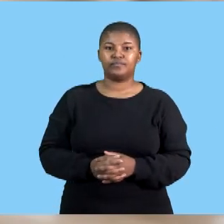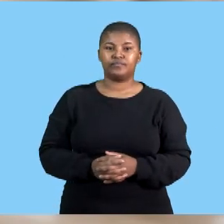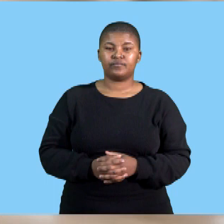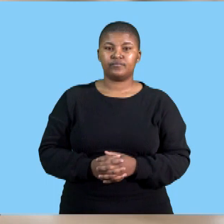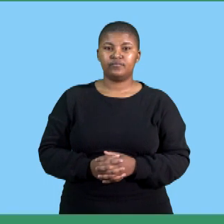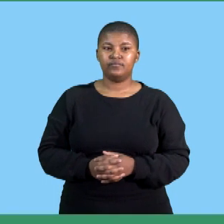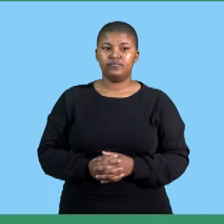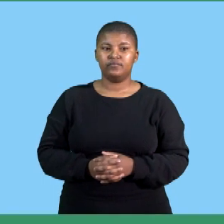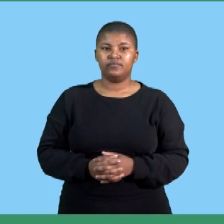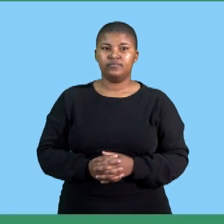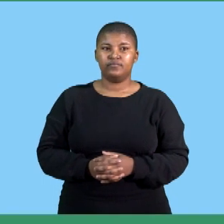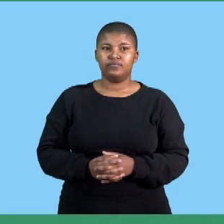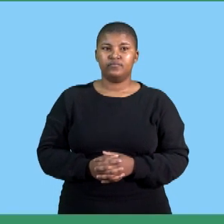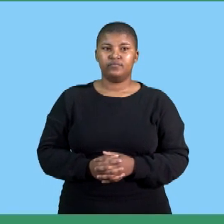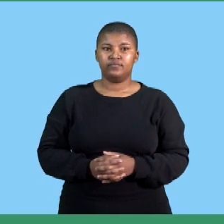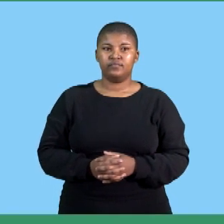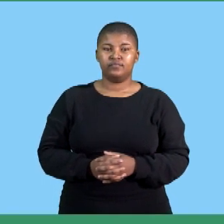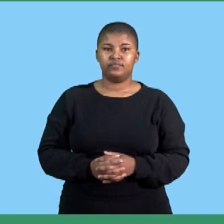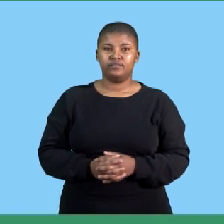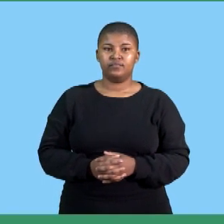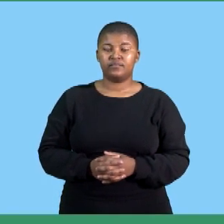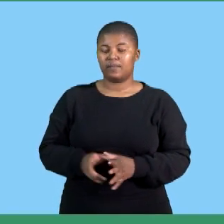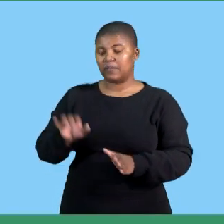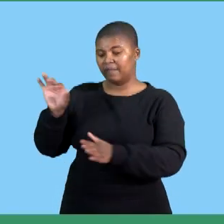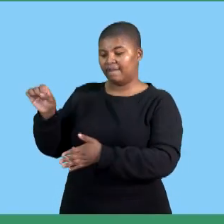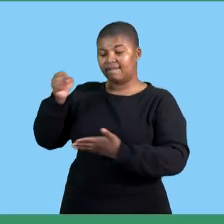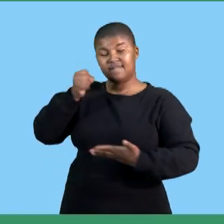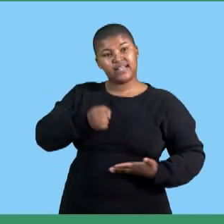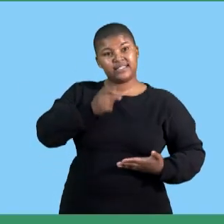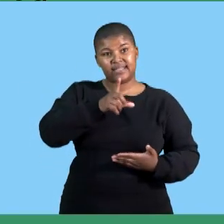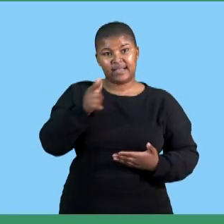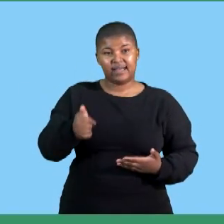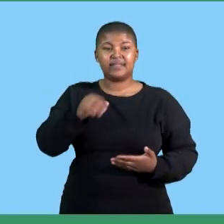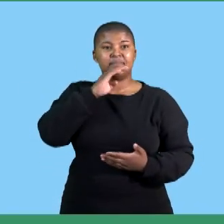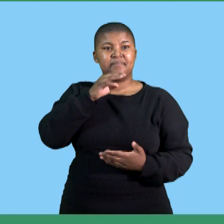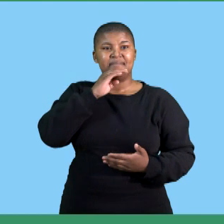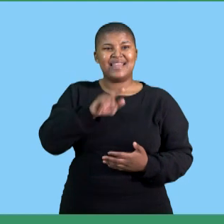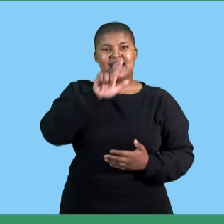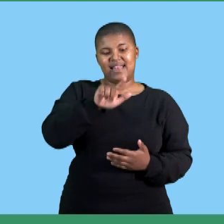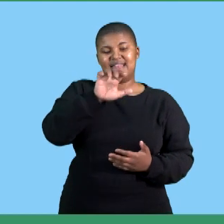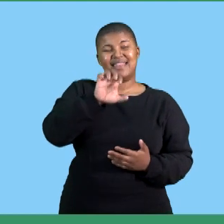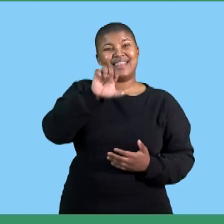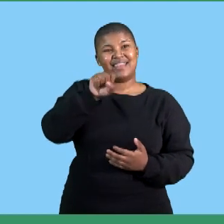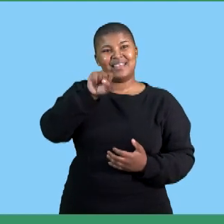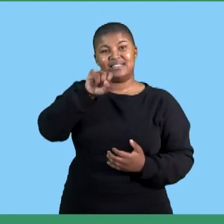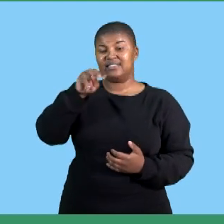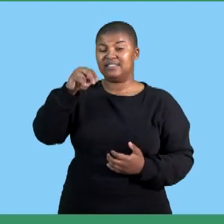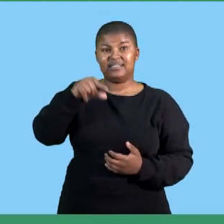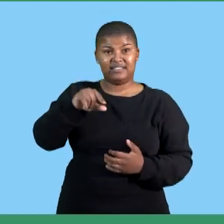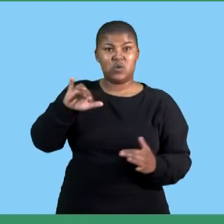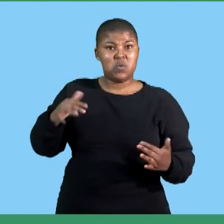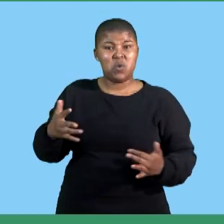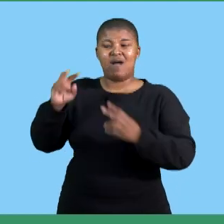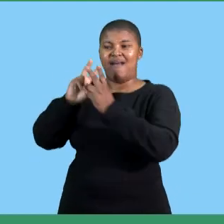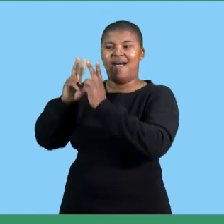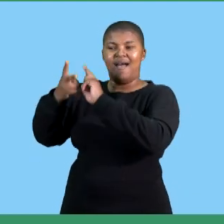agreement. Now let's look at another source of funding, which is leasing and hire purchase. Businesses can lease certain